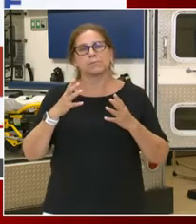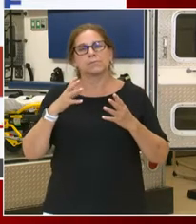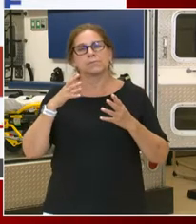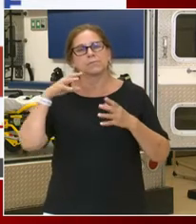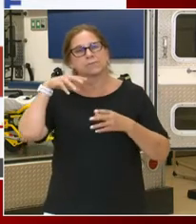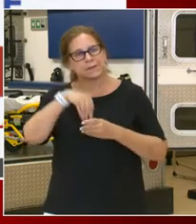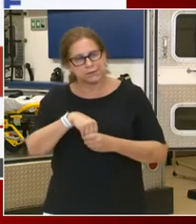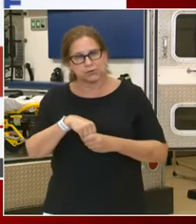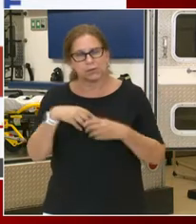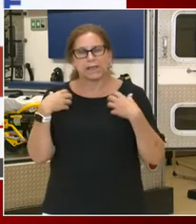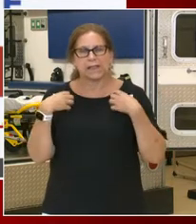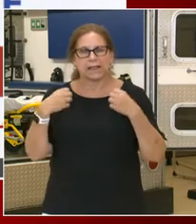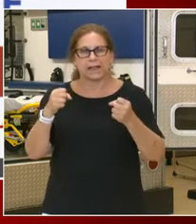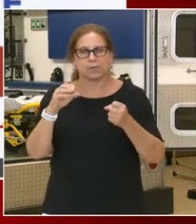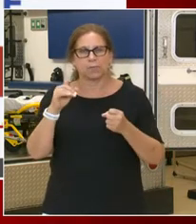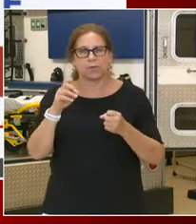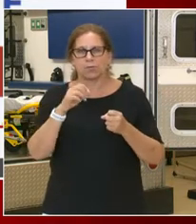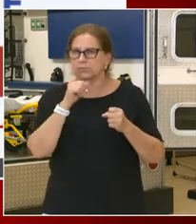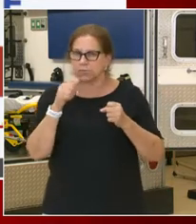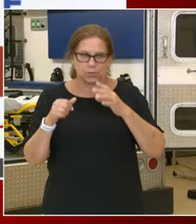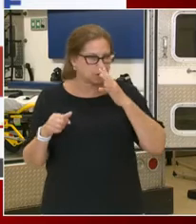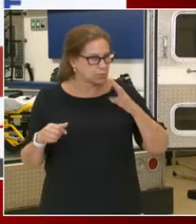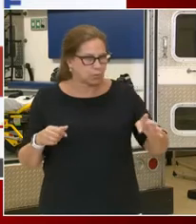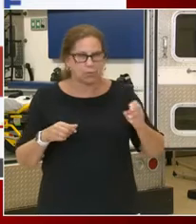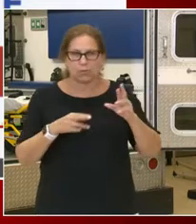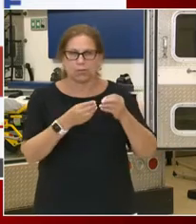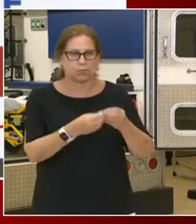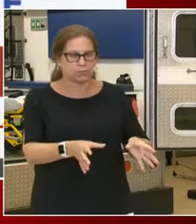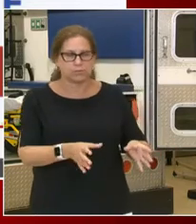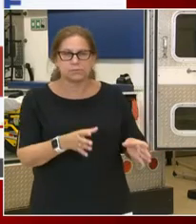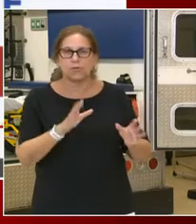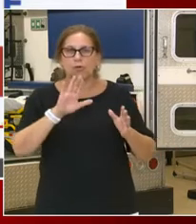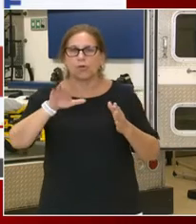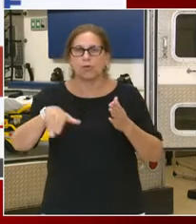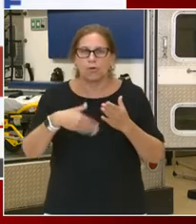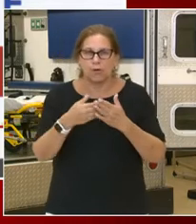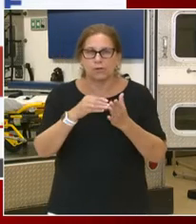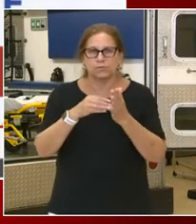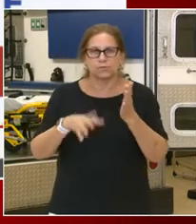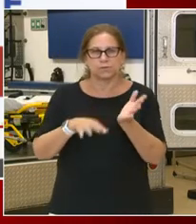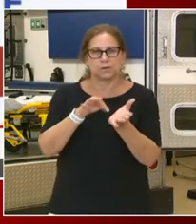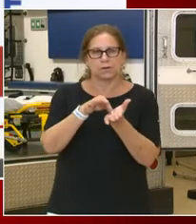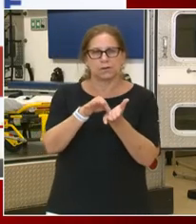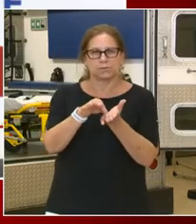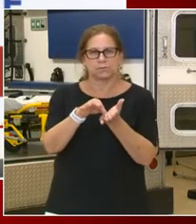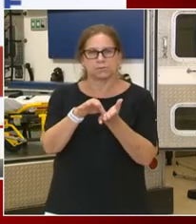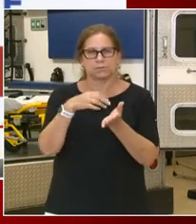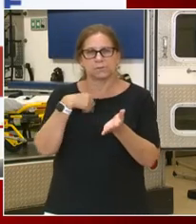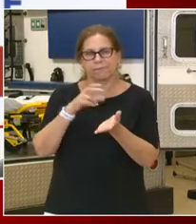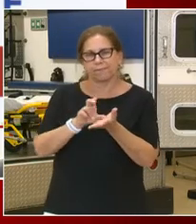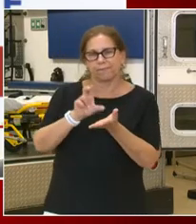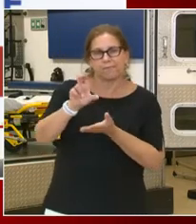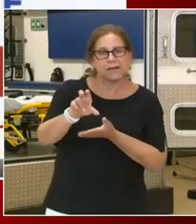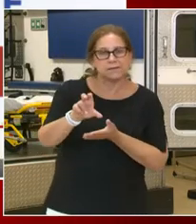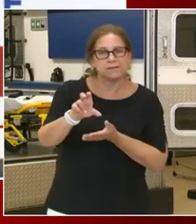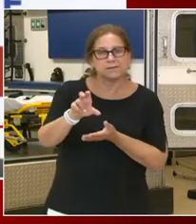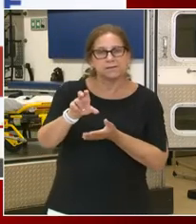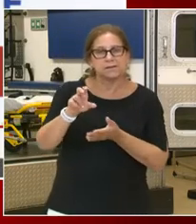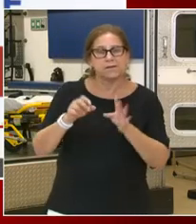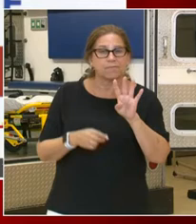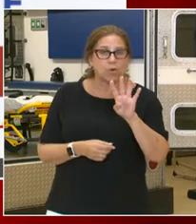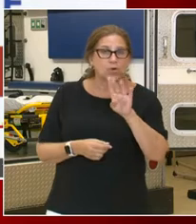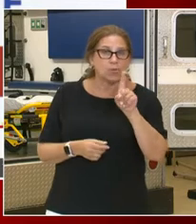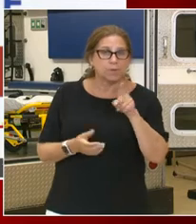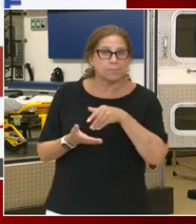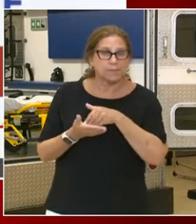learning. And we're focused very heavily on the recovery work. And she has invested, for example, $41 million in